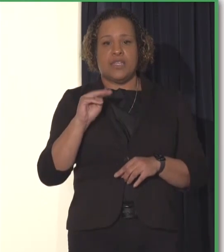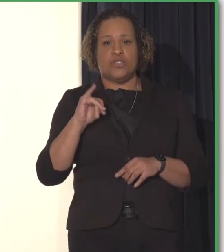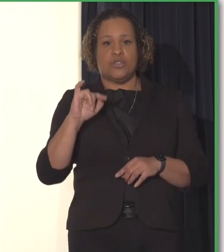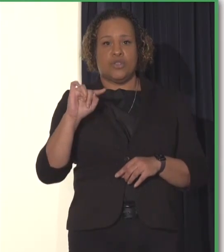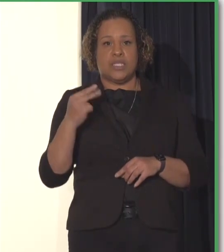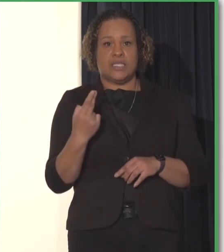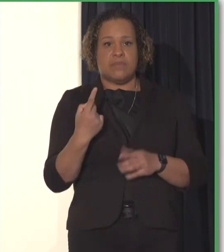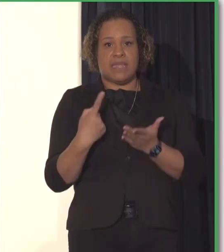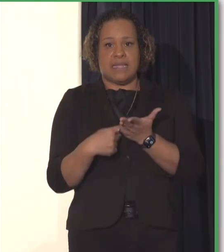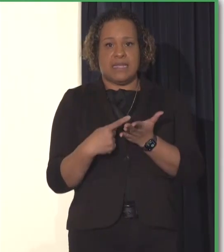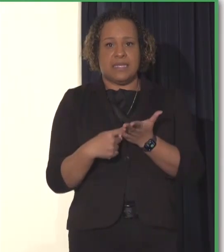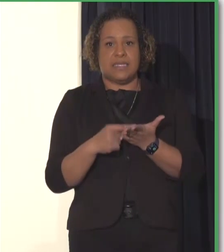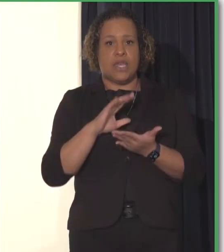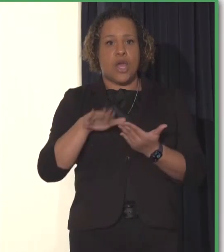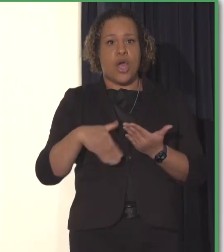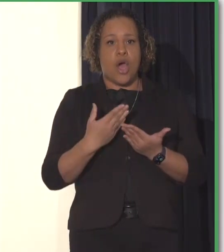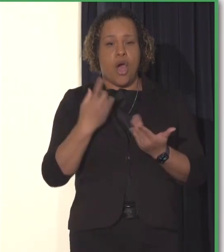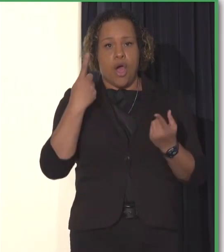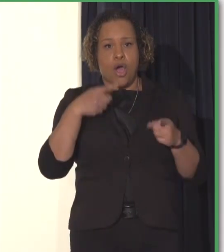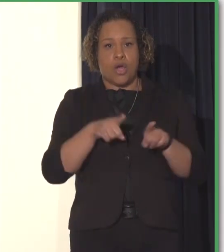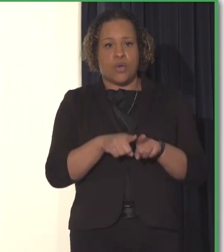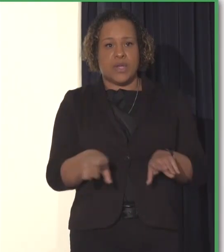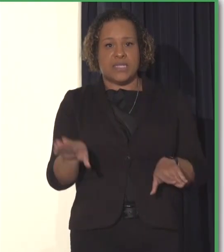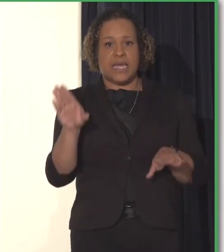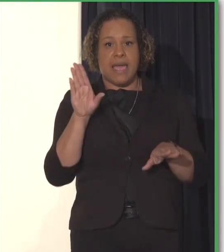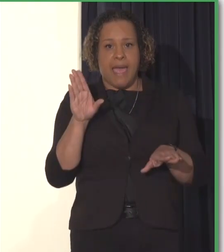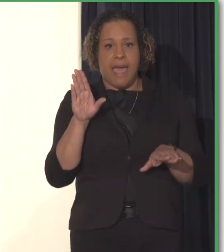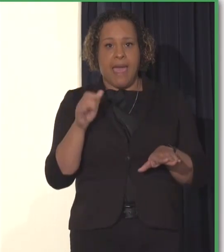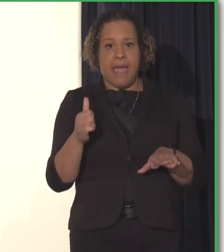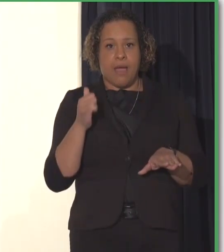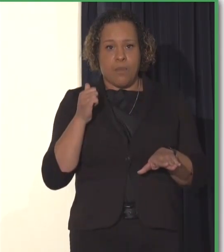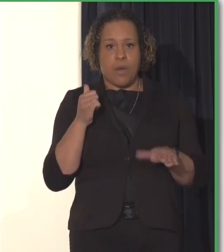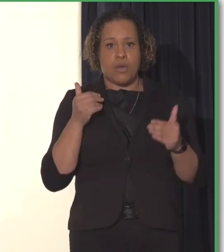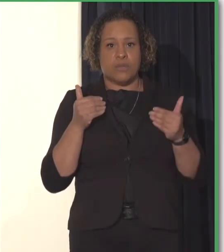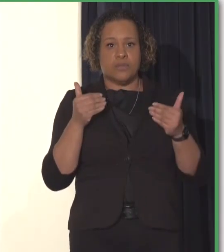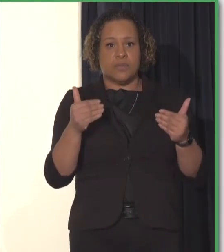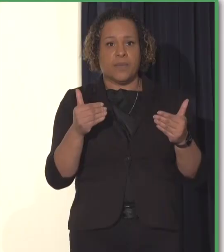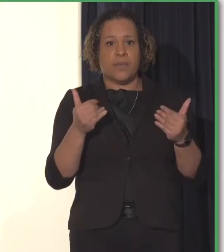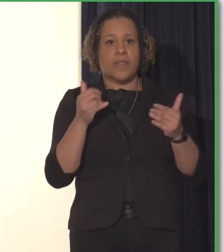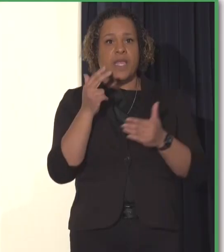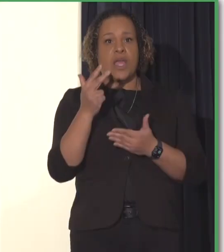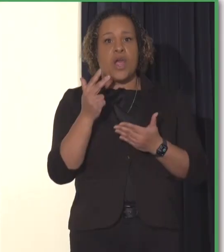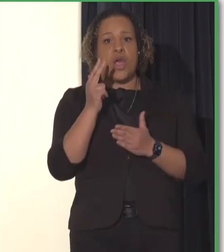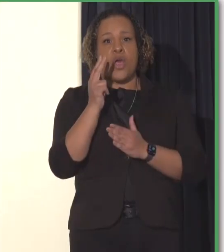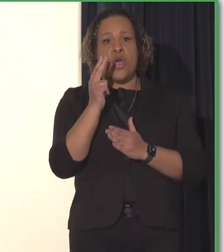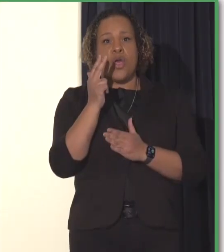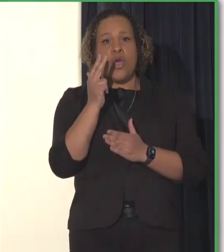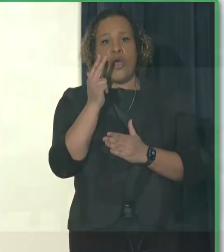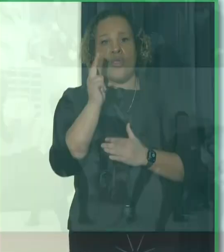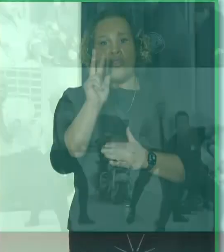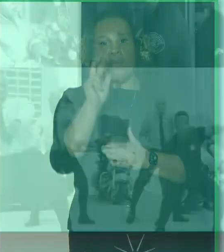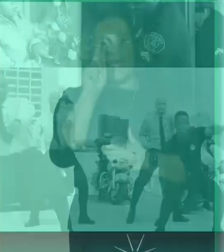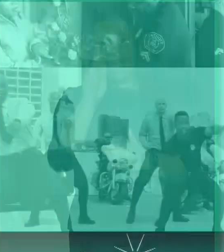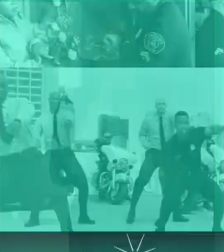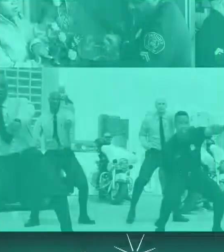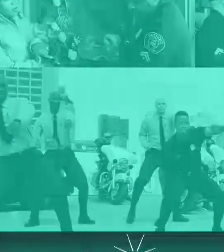All in favor say aye. Aye. Anyone opposed? The motion is carried. This is a 3.5-minute recess.